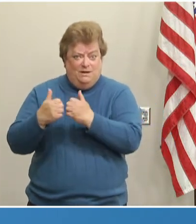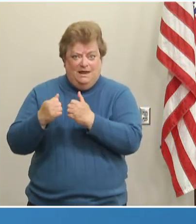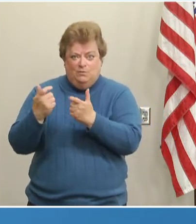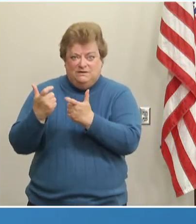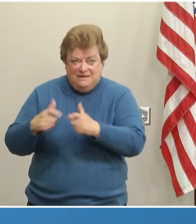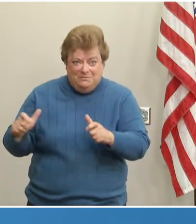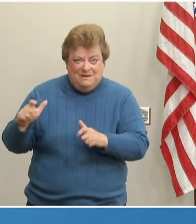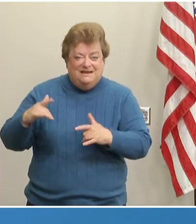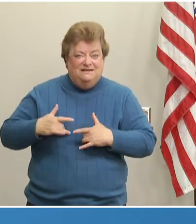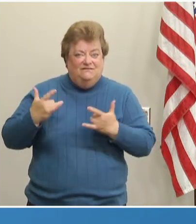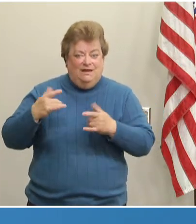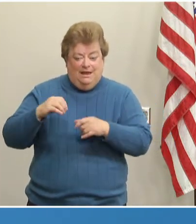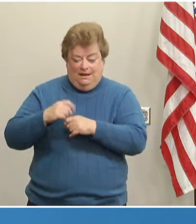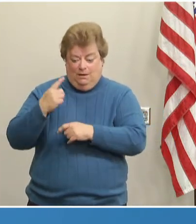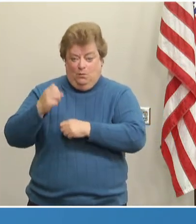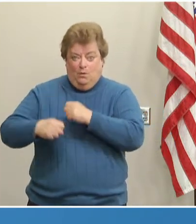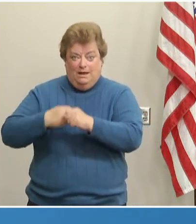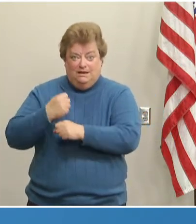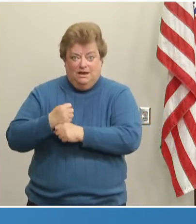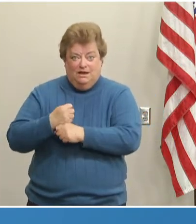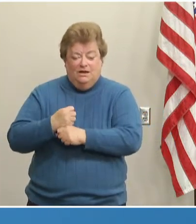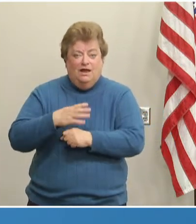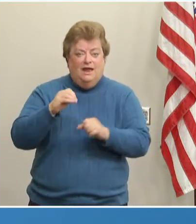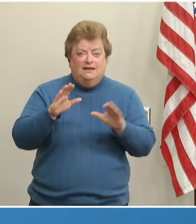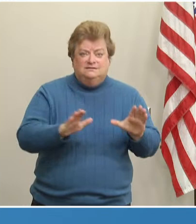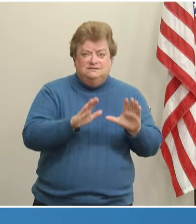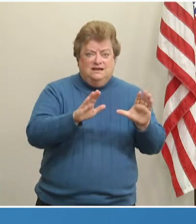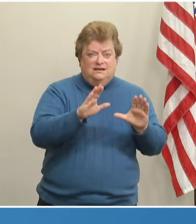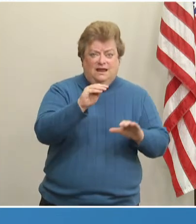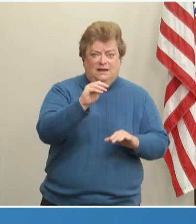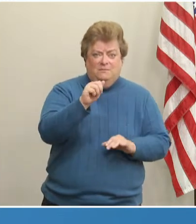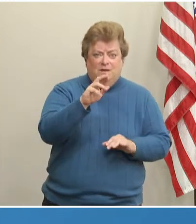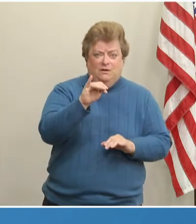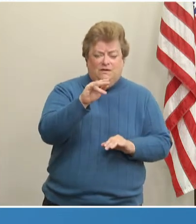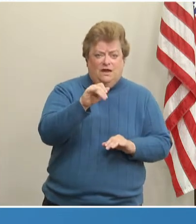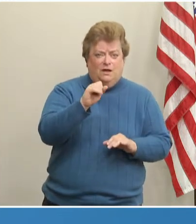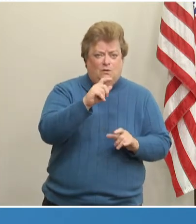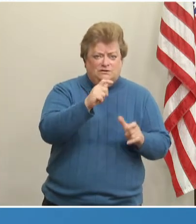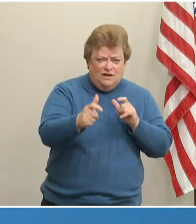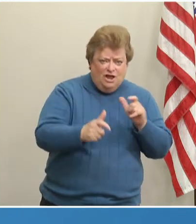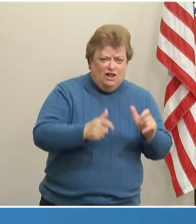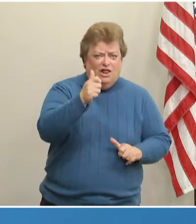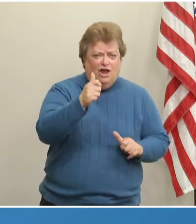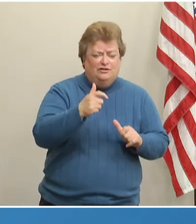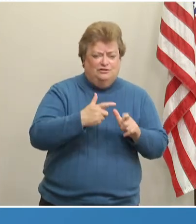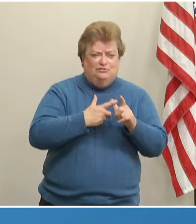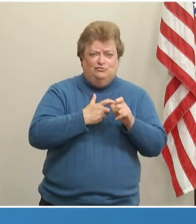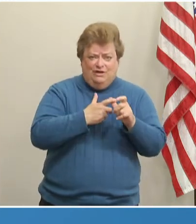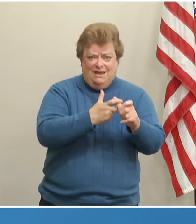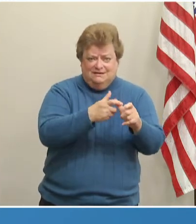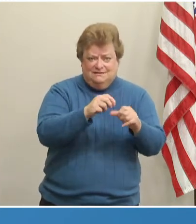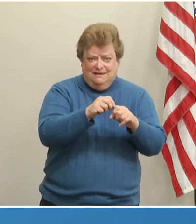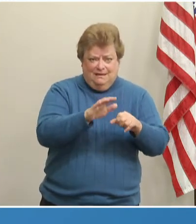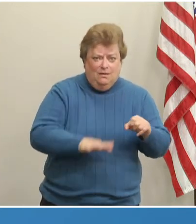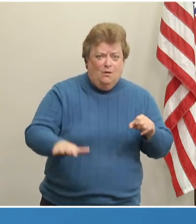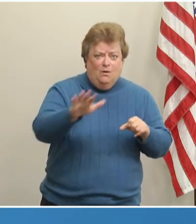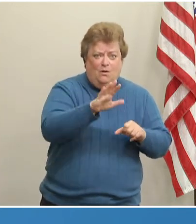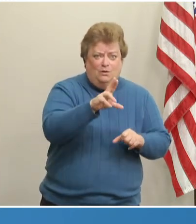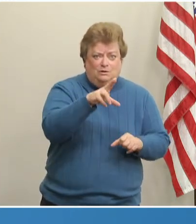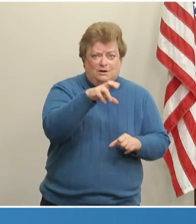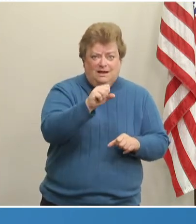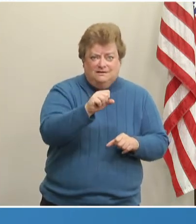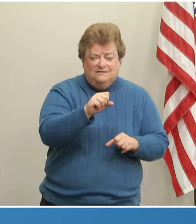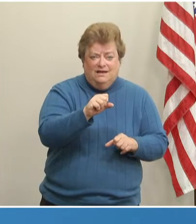in a year. Sunday's marathon was one of, if not the, largest road race in the country so far this year. And our